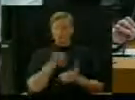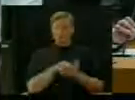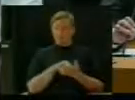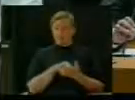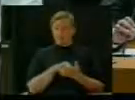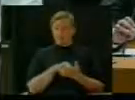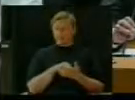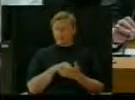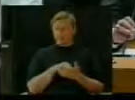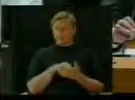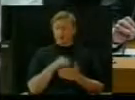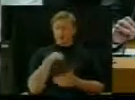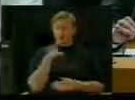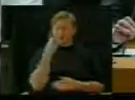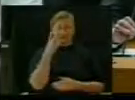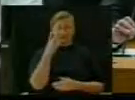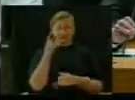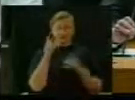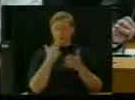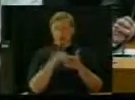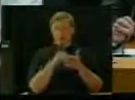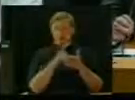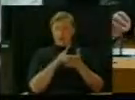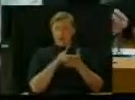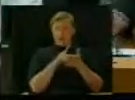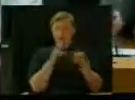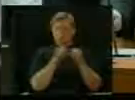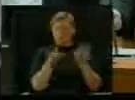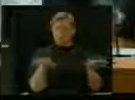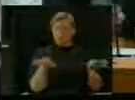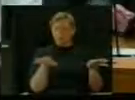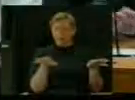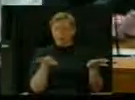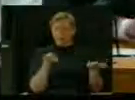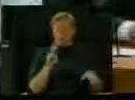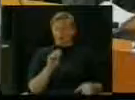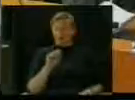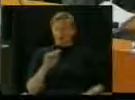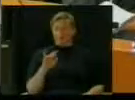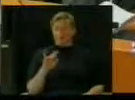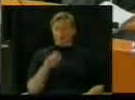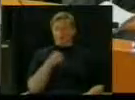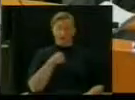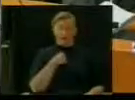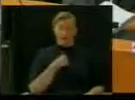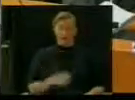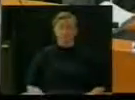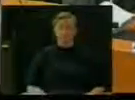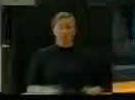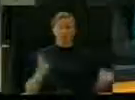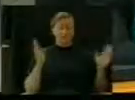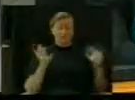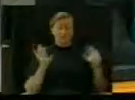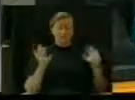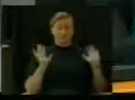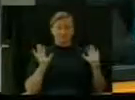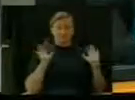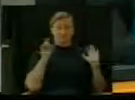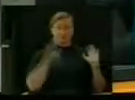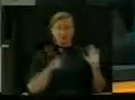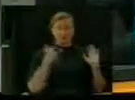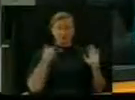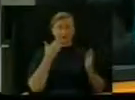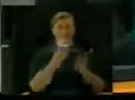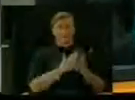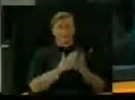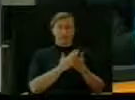had, yes, I saw the letters that came in and they were made public, yes. I responded to a letter in Knoxville. Now, hang on.